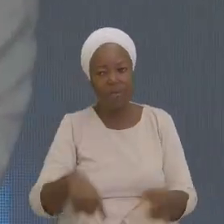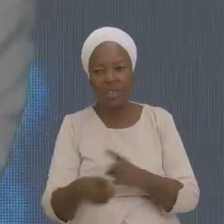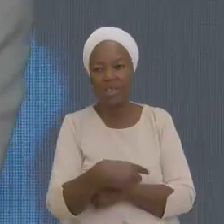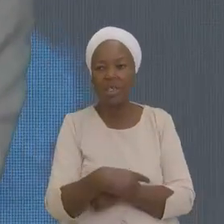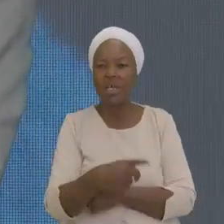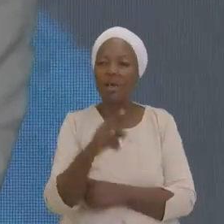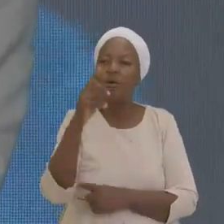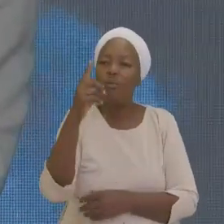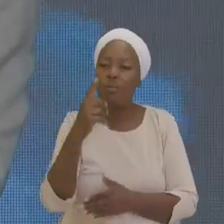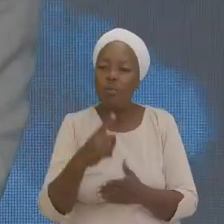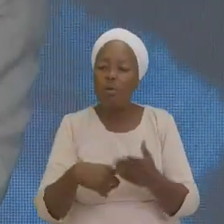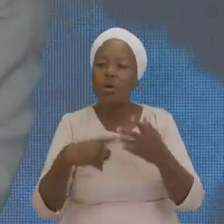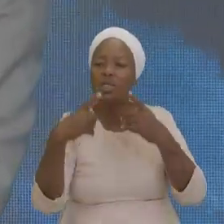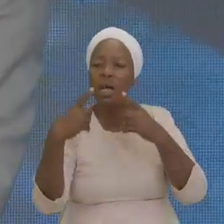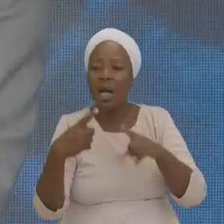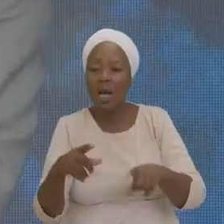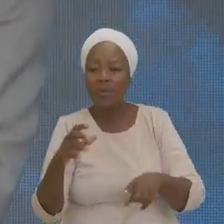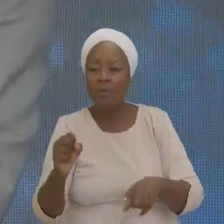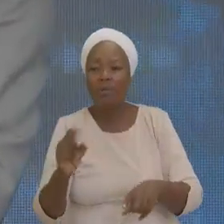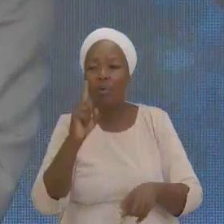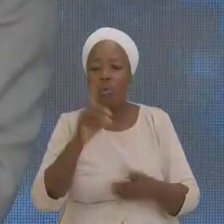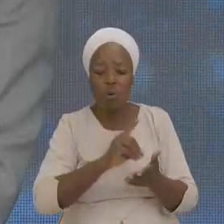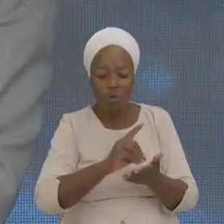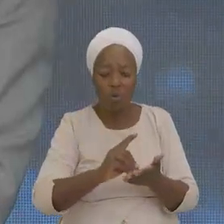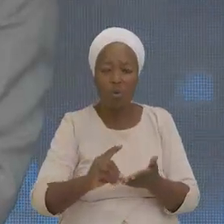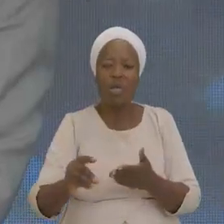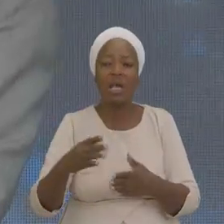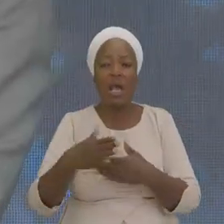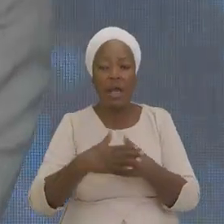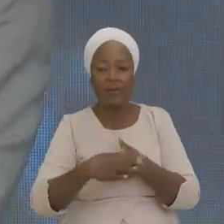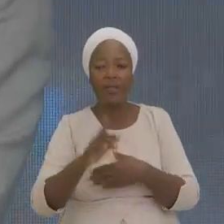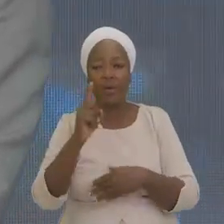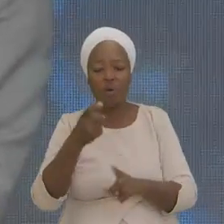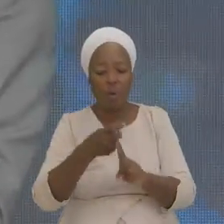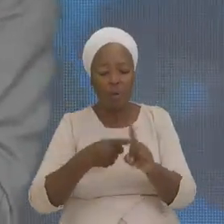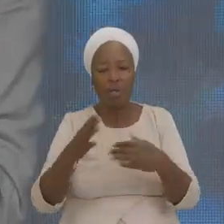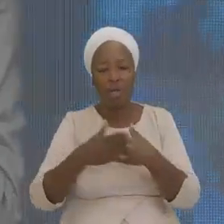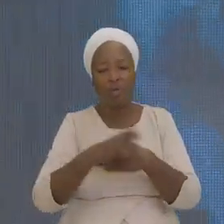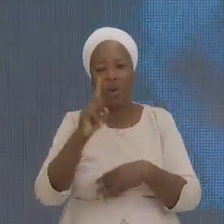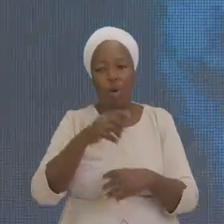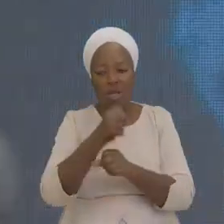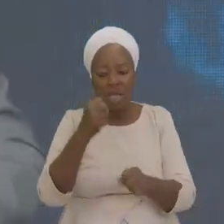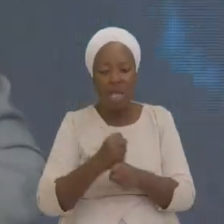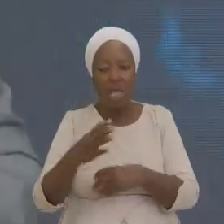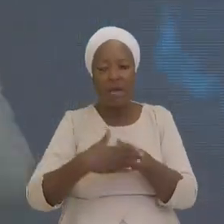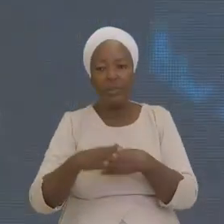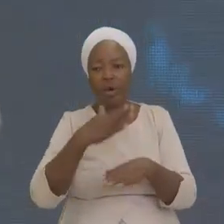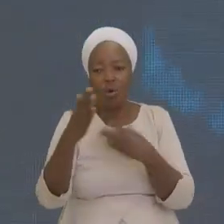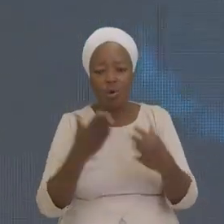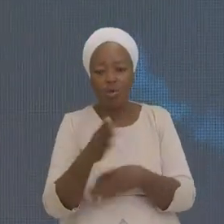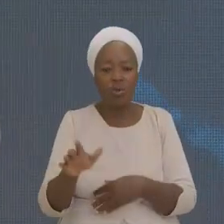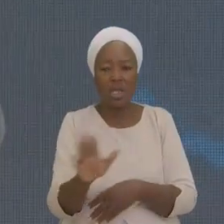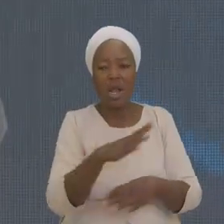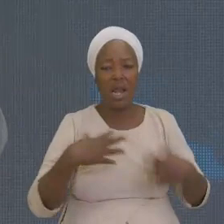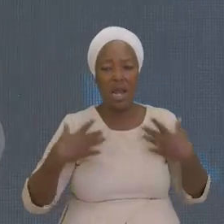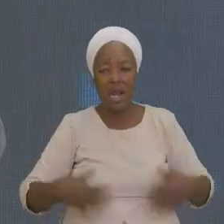What happens 1 week after, 1 month after, 1 year after, for the rest of their lives,